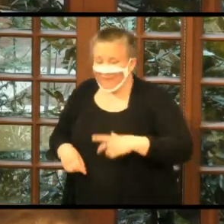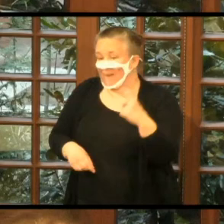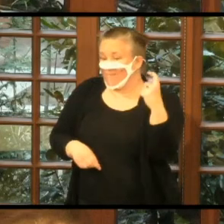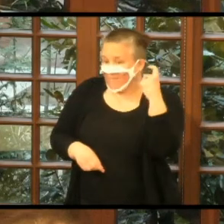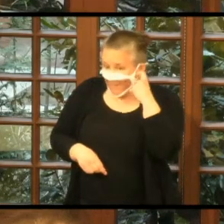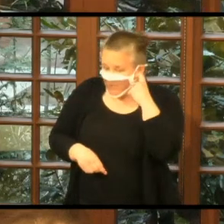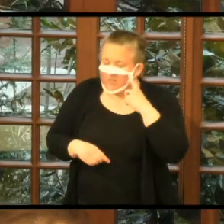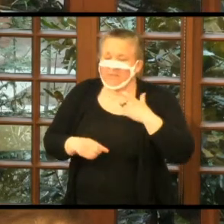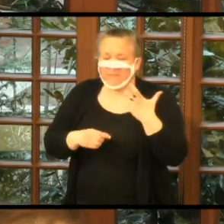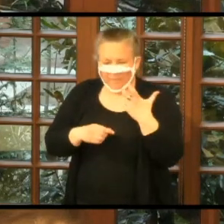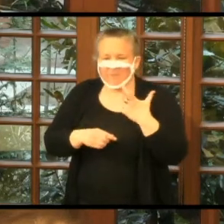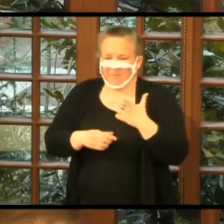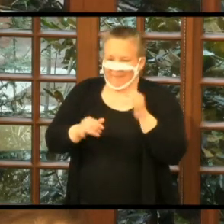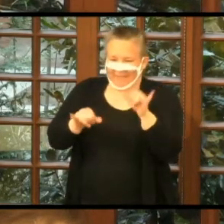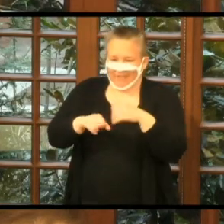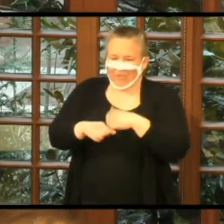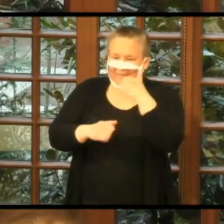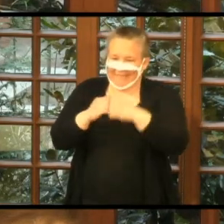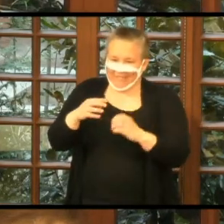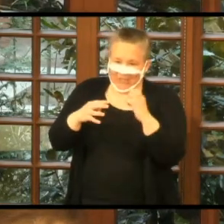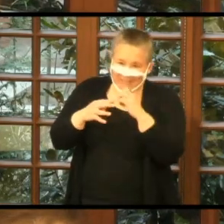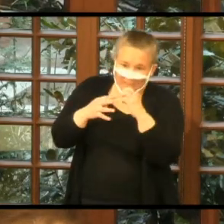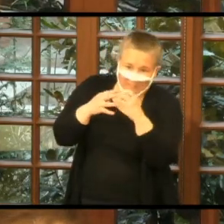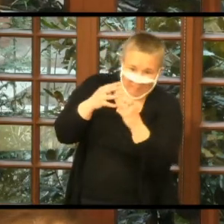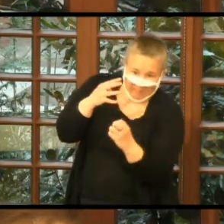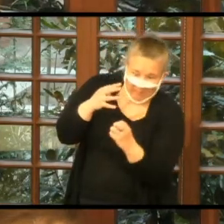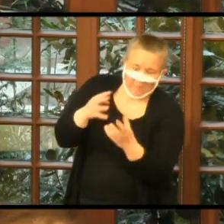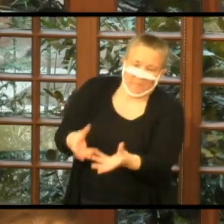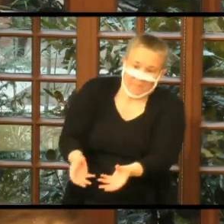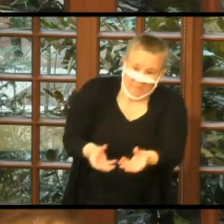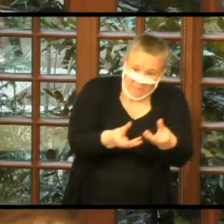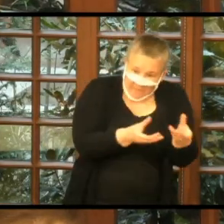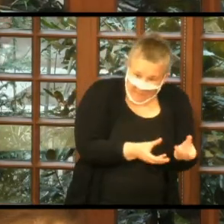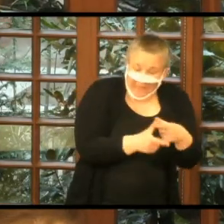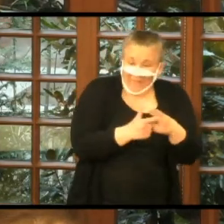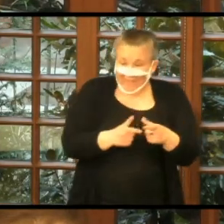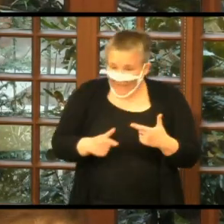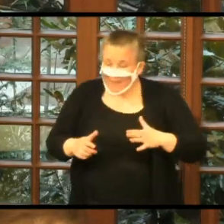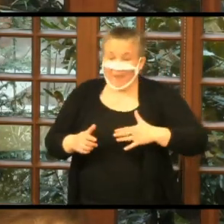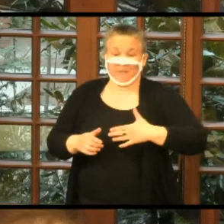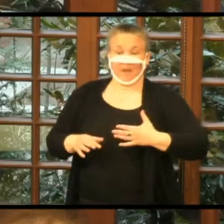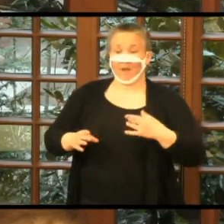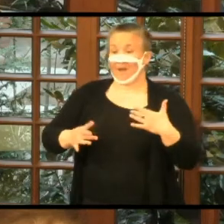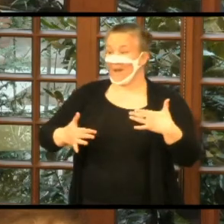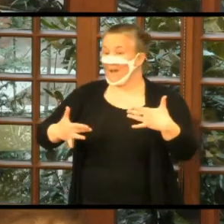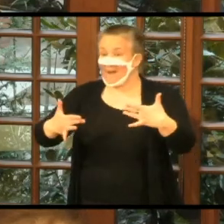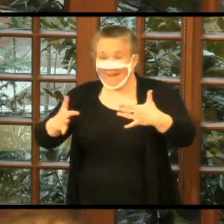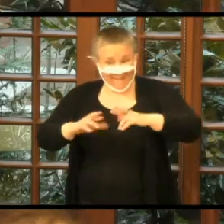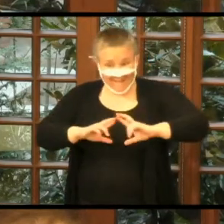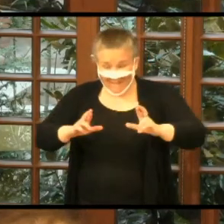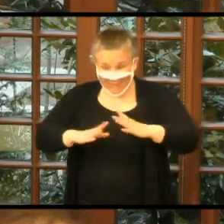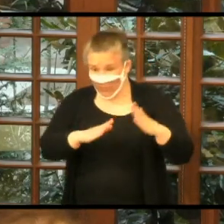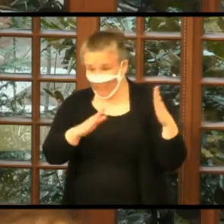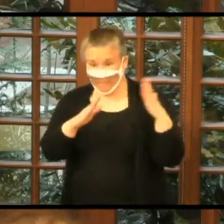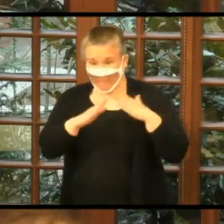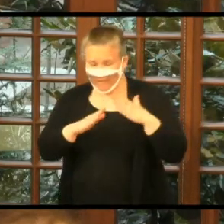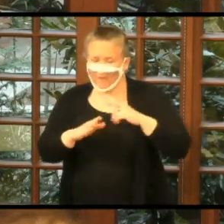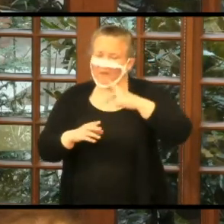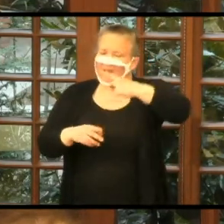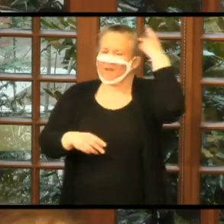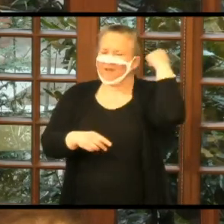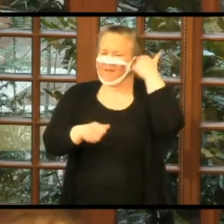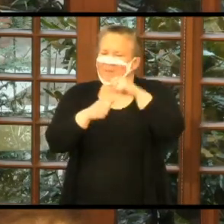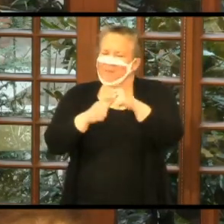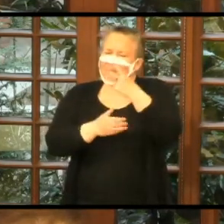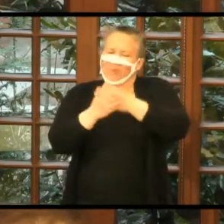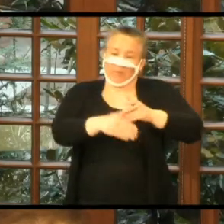flesh remains on each single tip. And then, just as the slick-paced crescendo reaches its peak, remember what